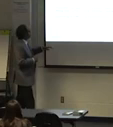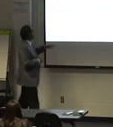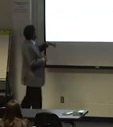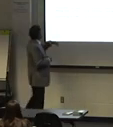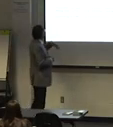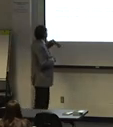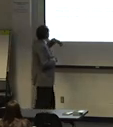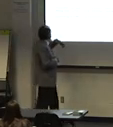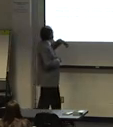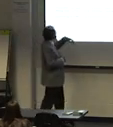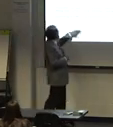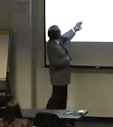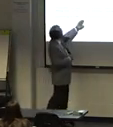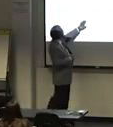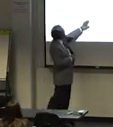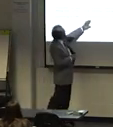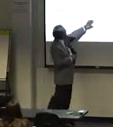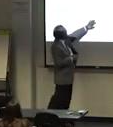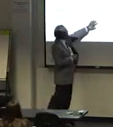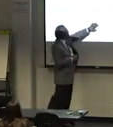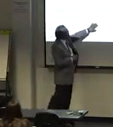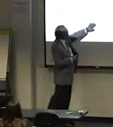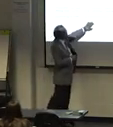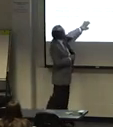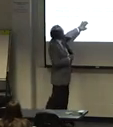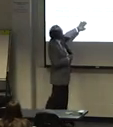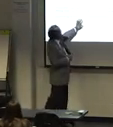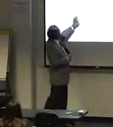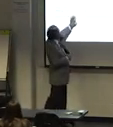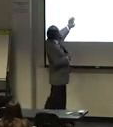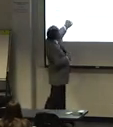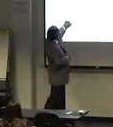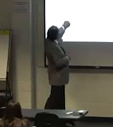Yeah, things and what were obstacles, incorrect information,